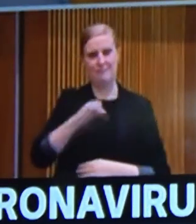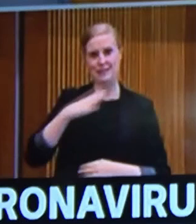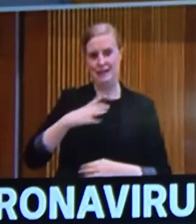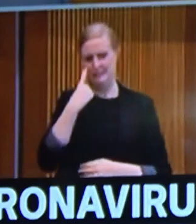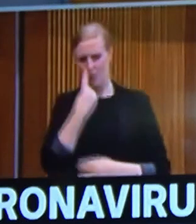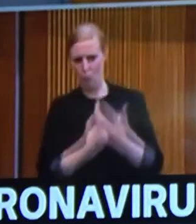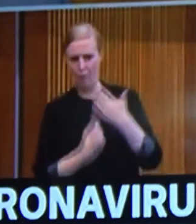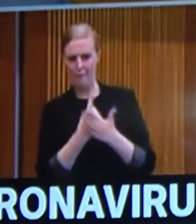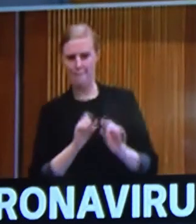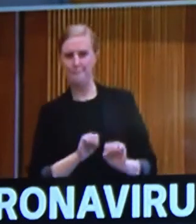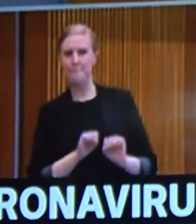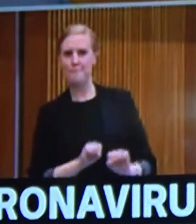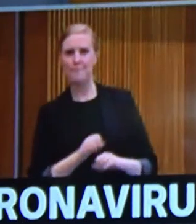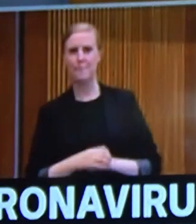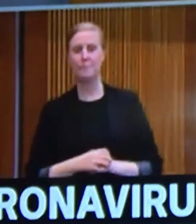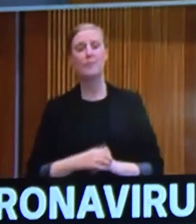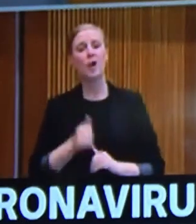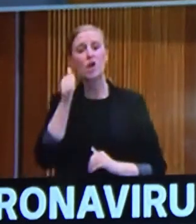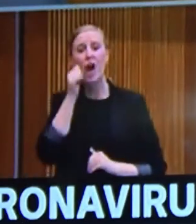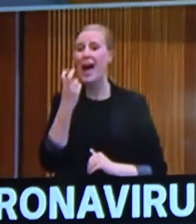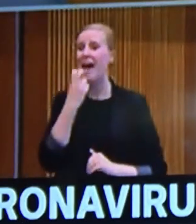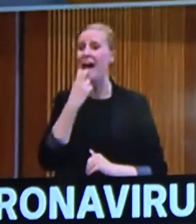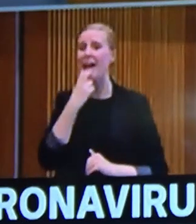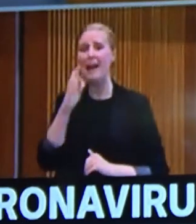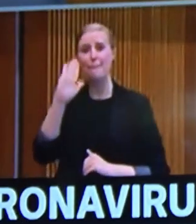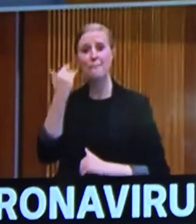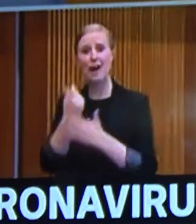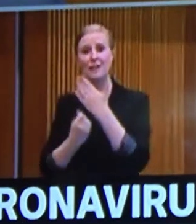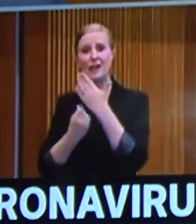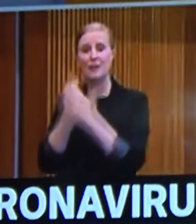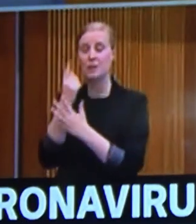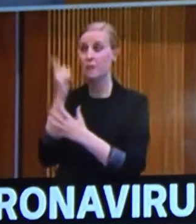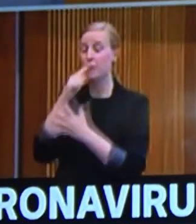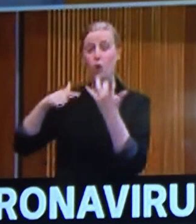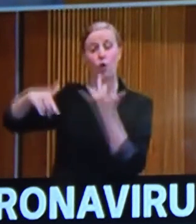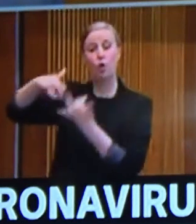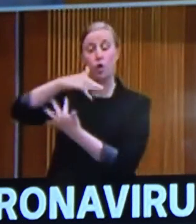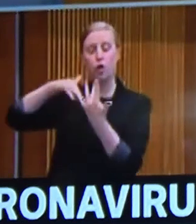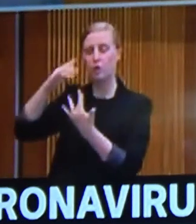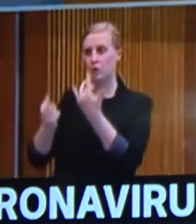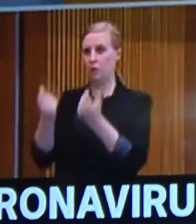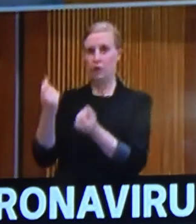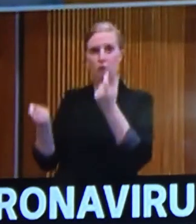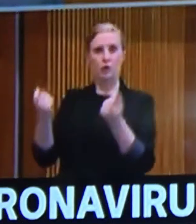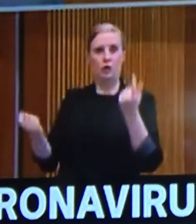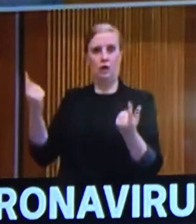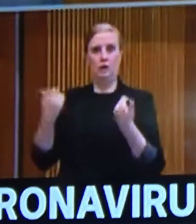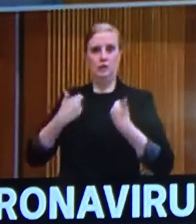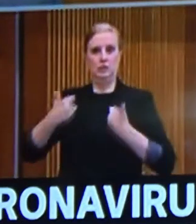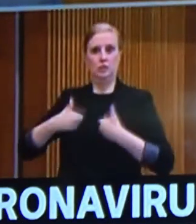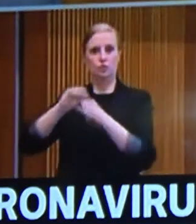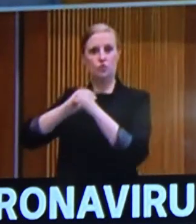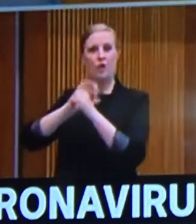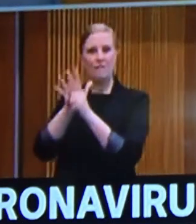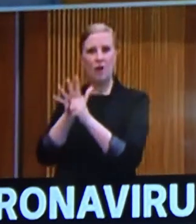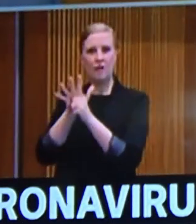major social gathering, that further restrictions have been put in place in some of those areas. That's exactly the